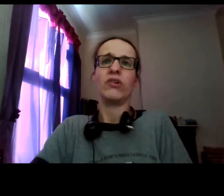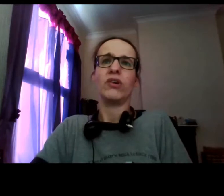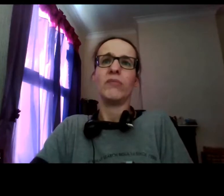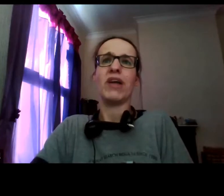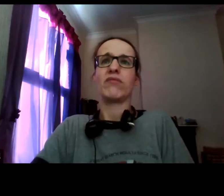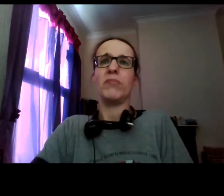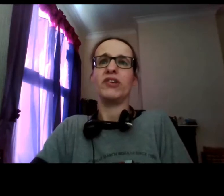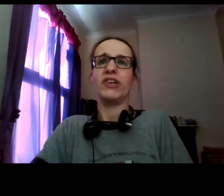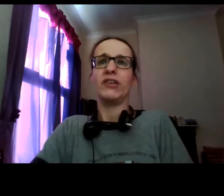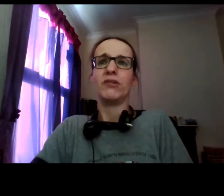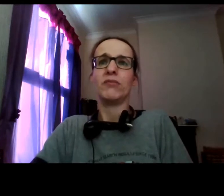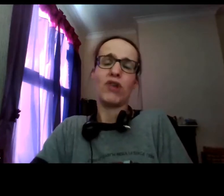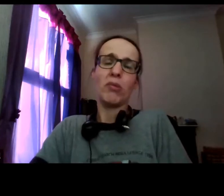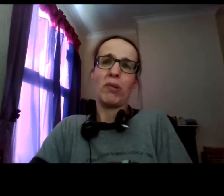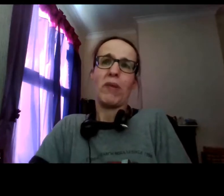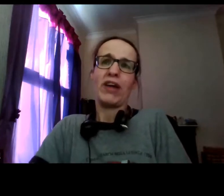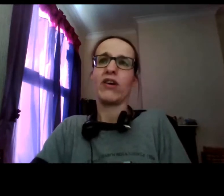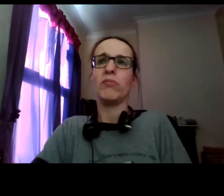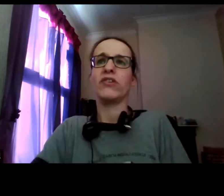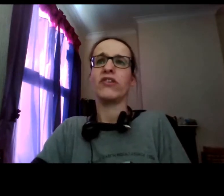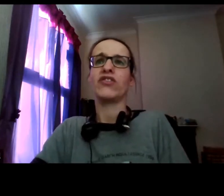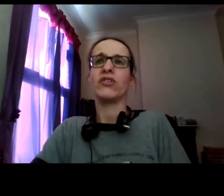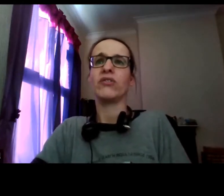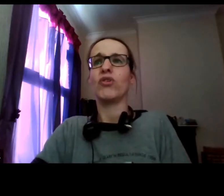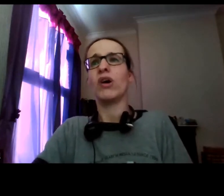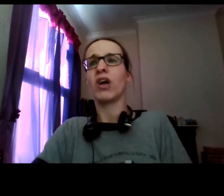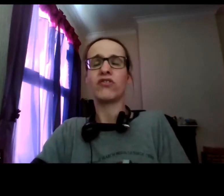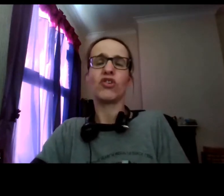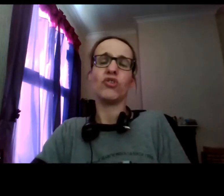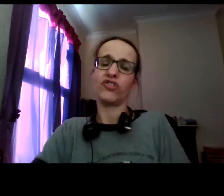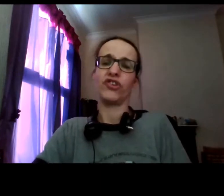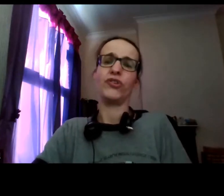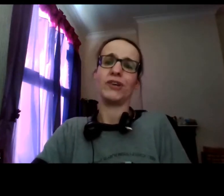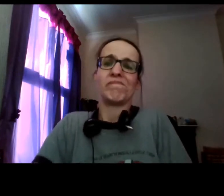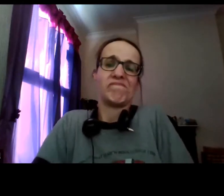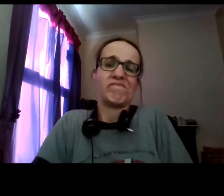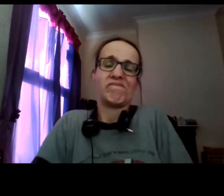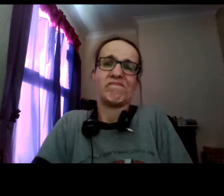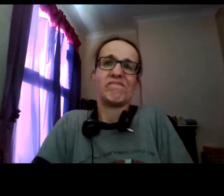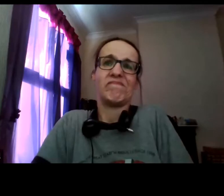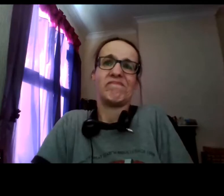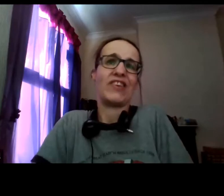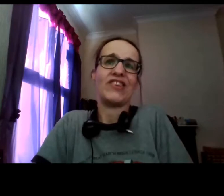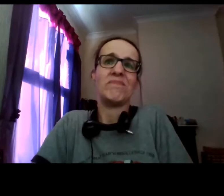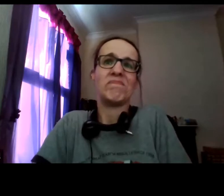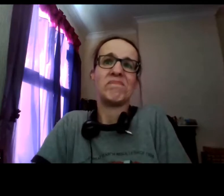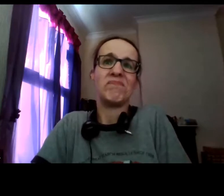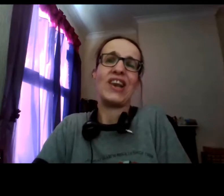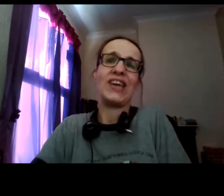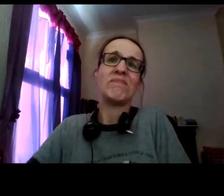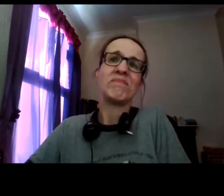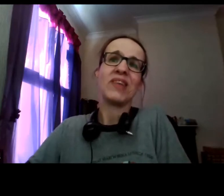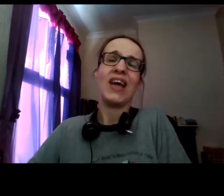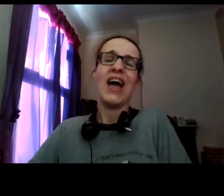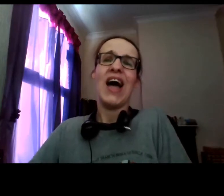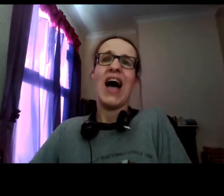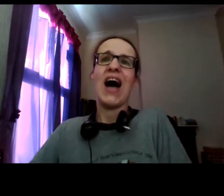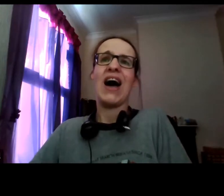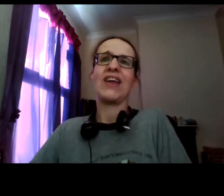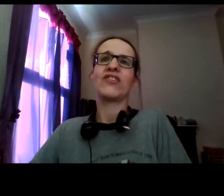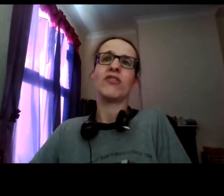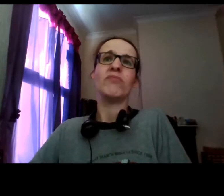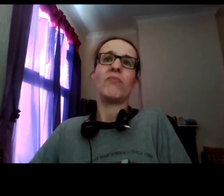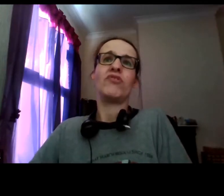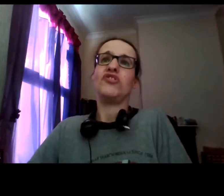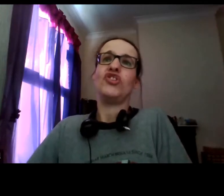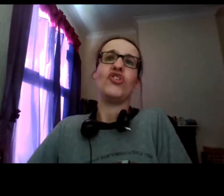issue, make remedy, probably pay compensation, or I'm going to court to sue you. That's it, really.